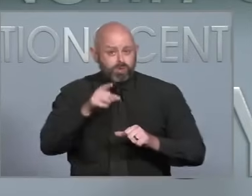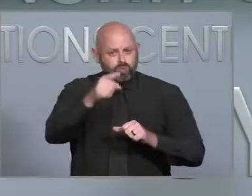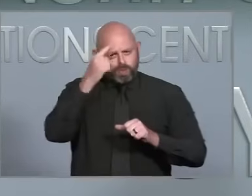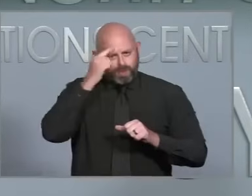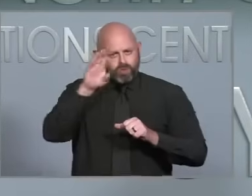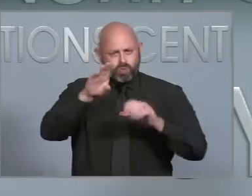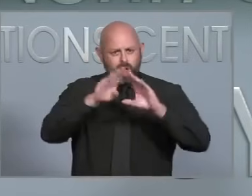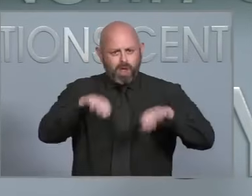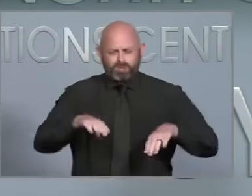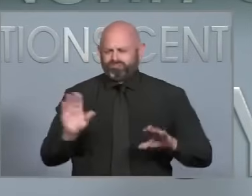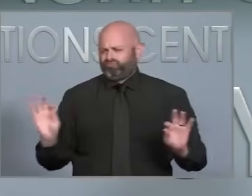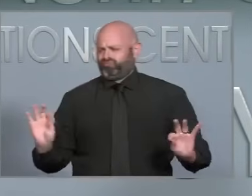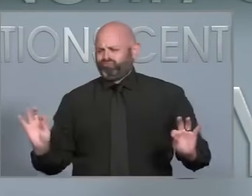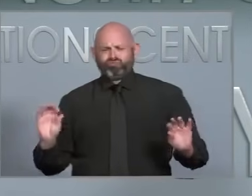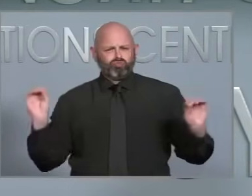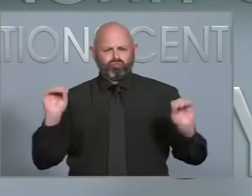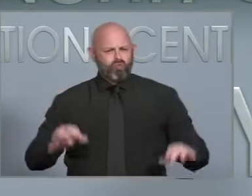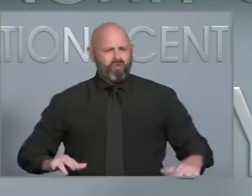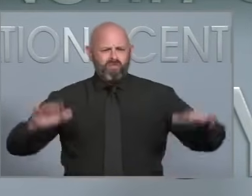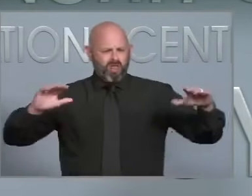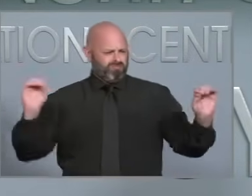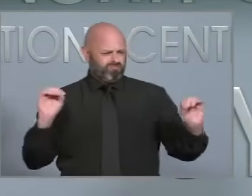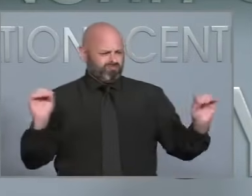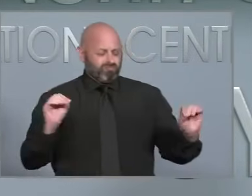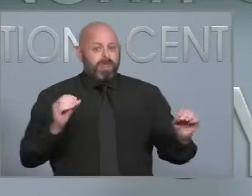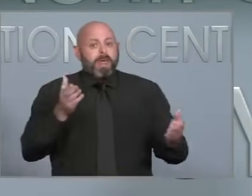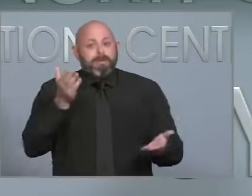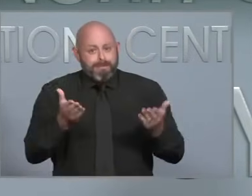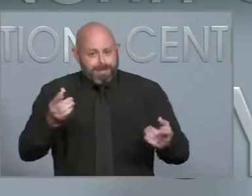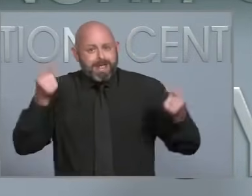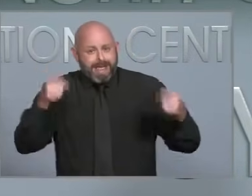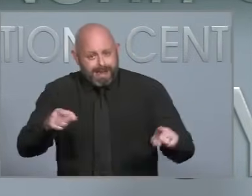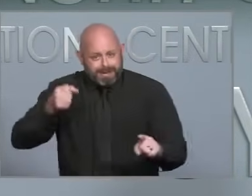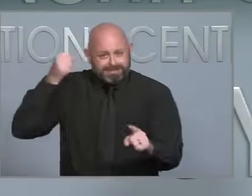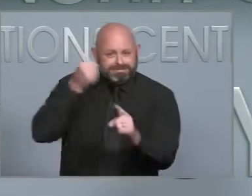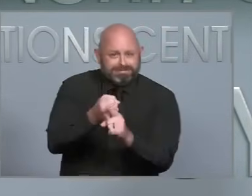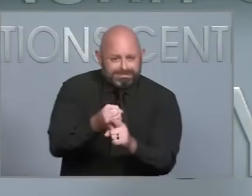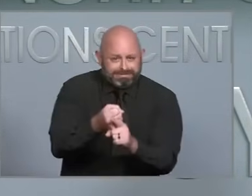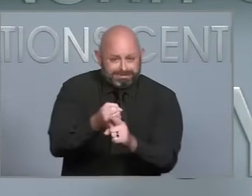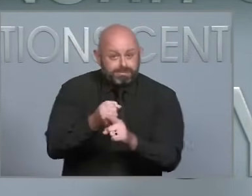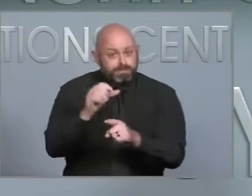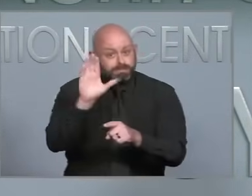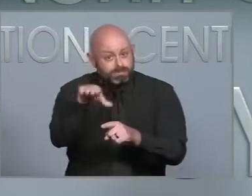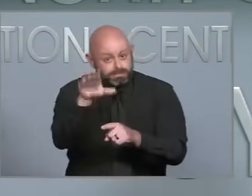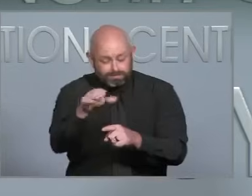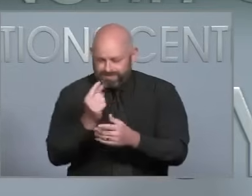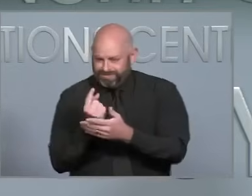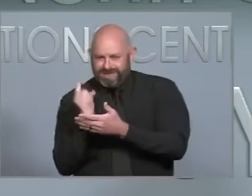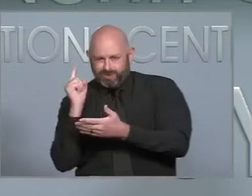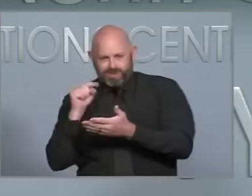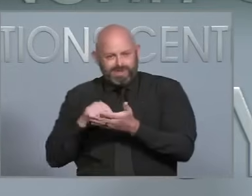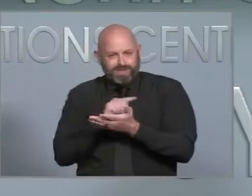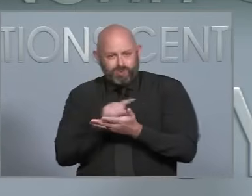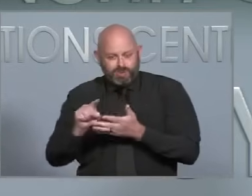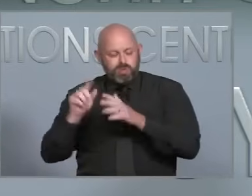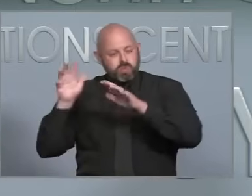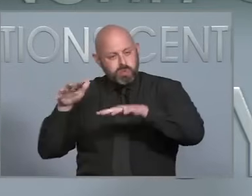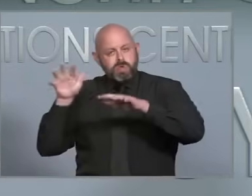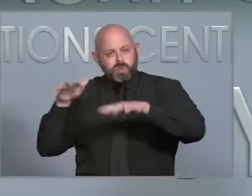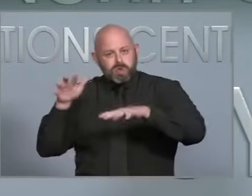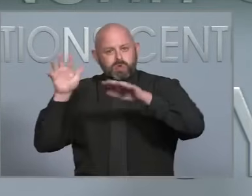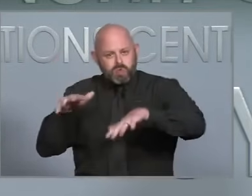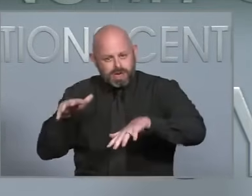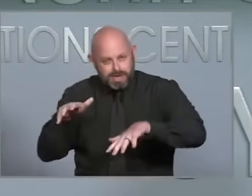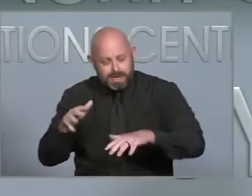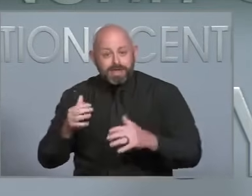flood. With the rain that they had already been experiencing before Helene's arrival, this is one of the